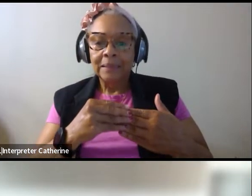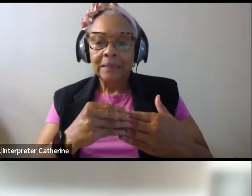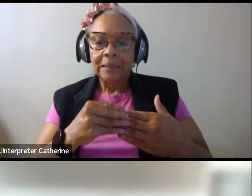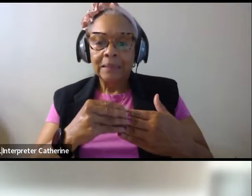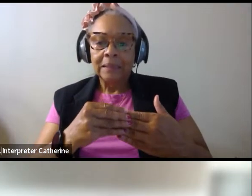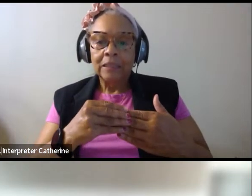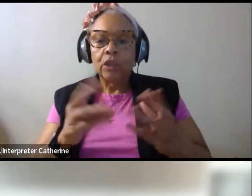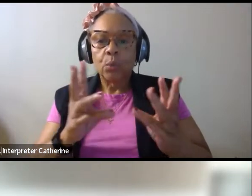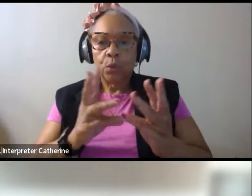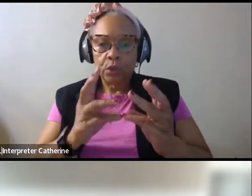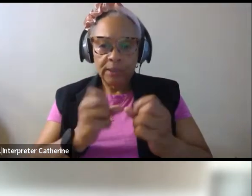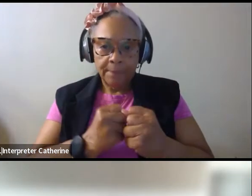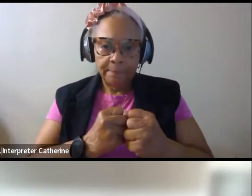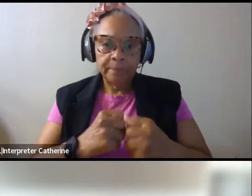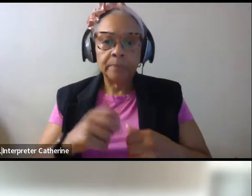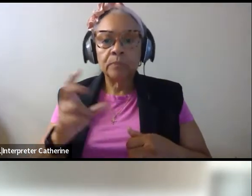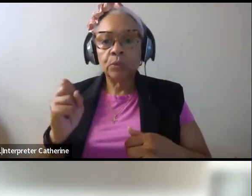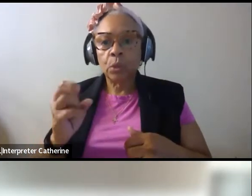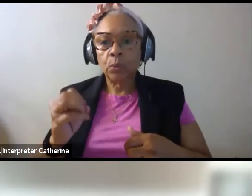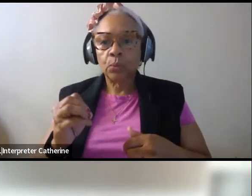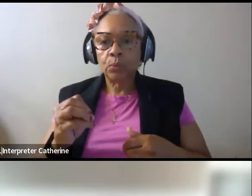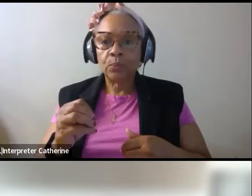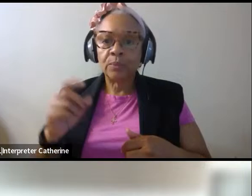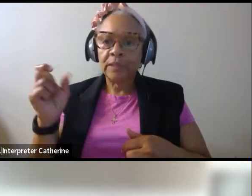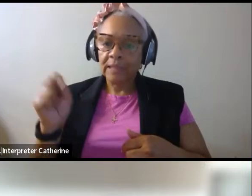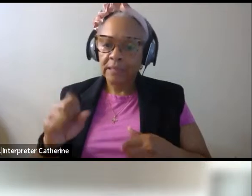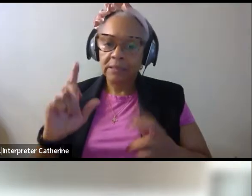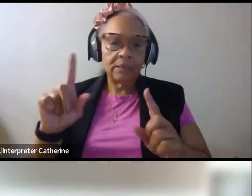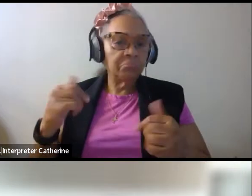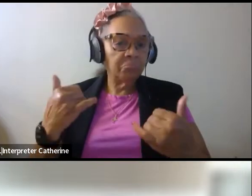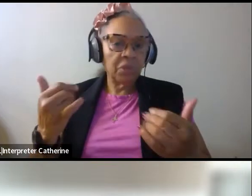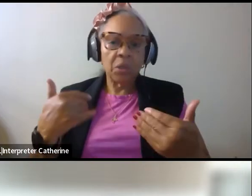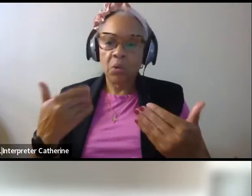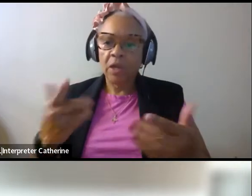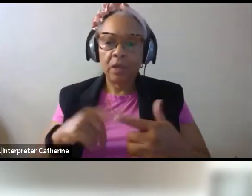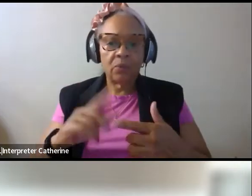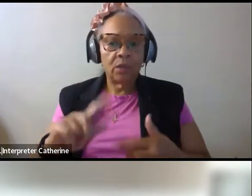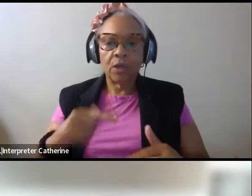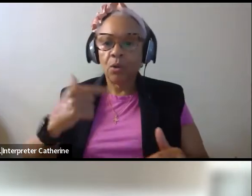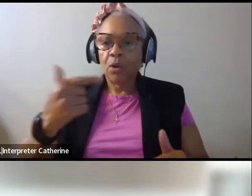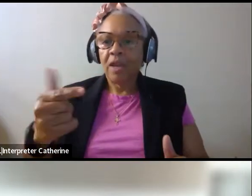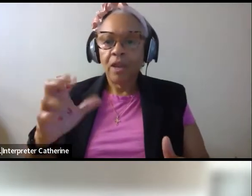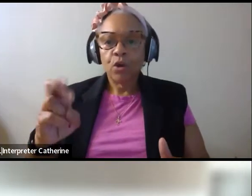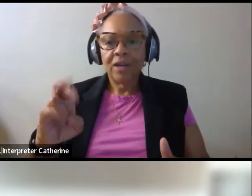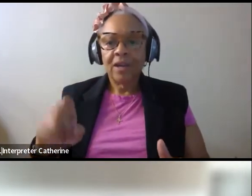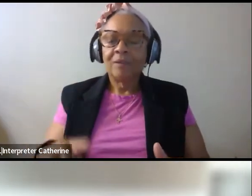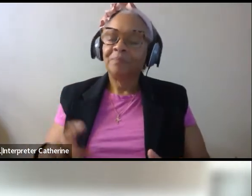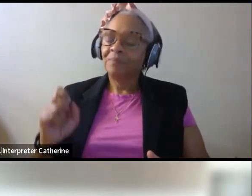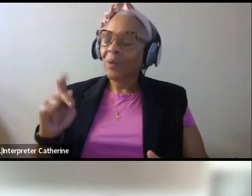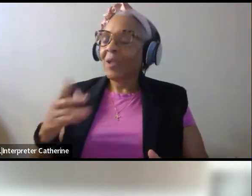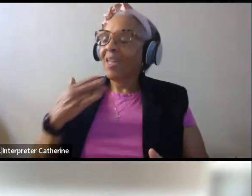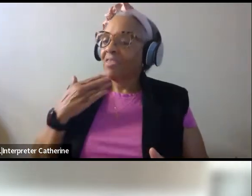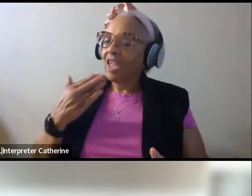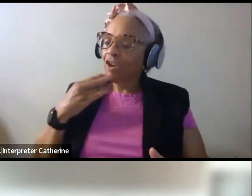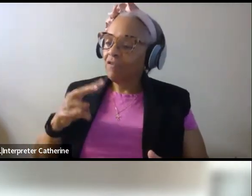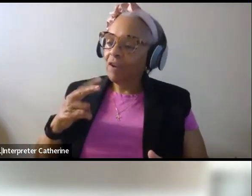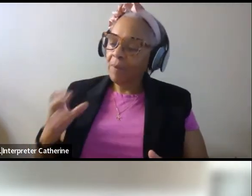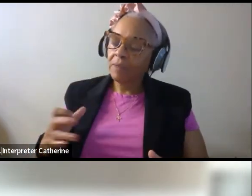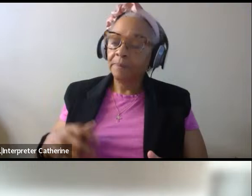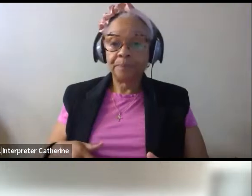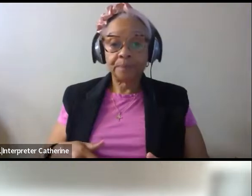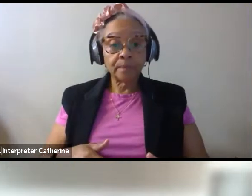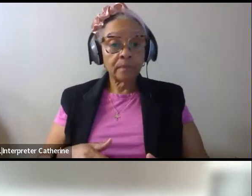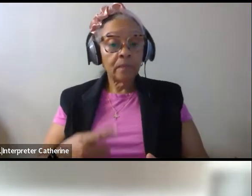the workshop. So yeah, let's go ahead. You can take it from here, Cornell. Okay, all right, thank you very much. So